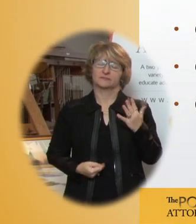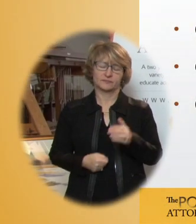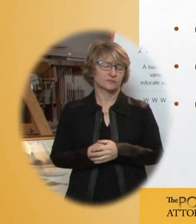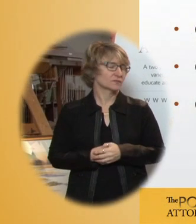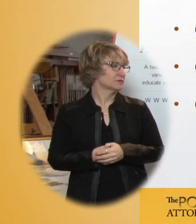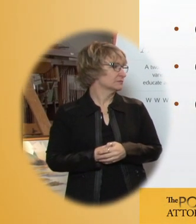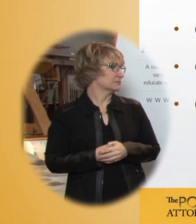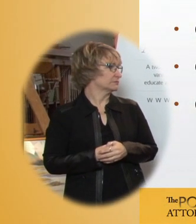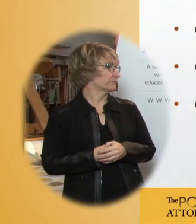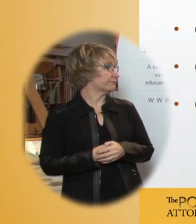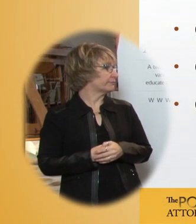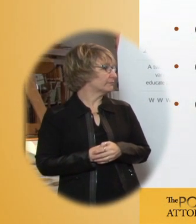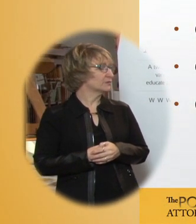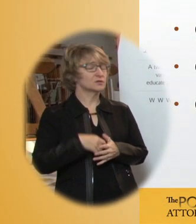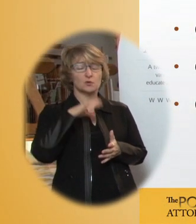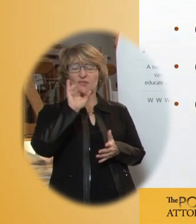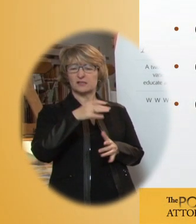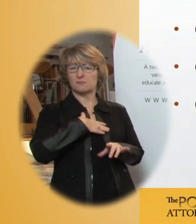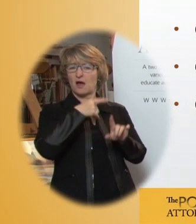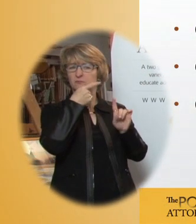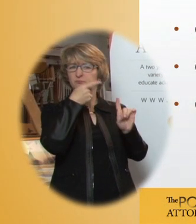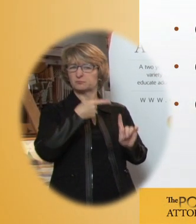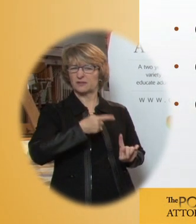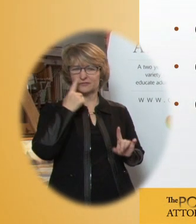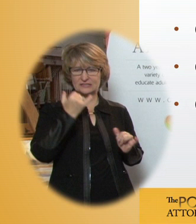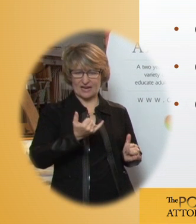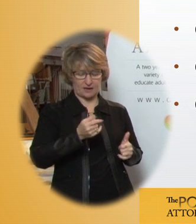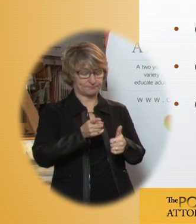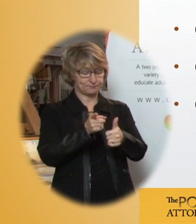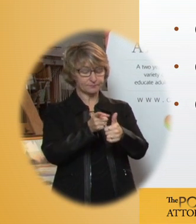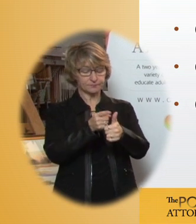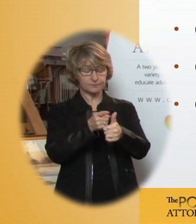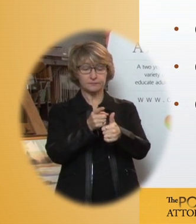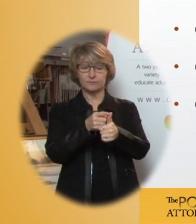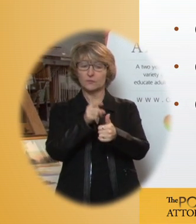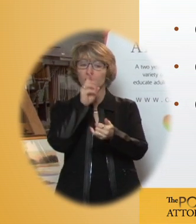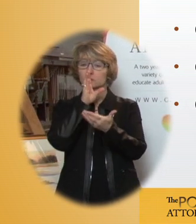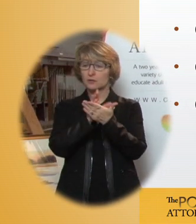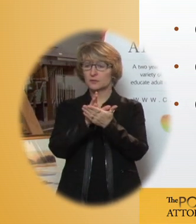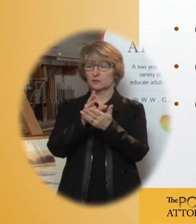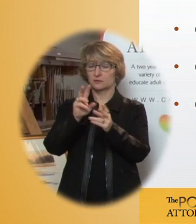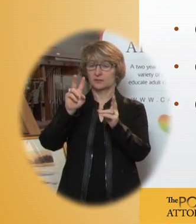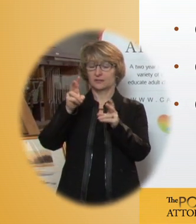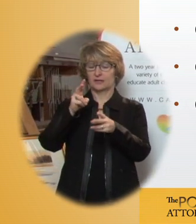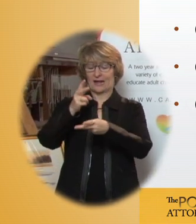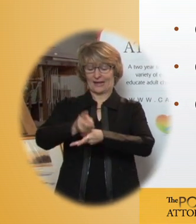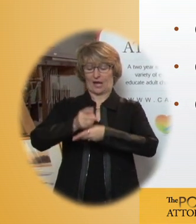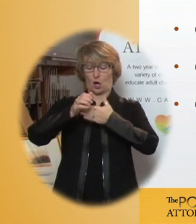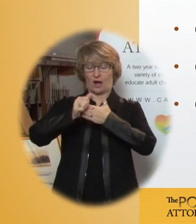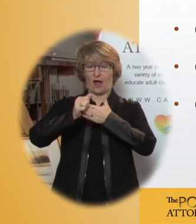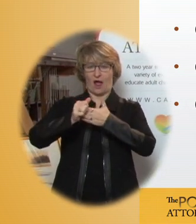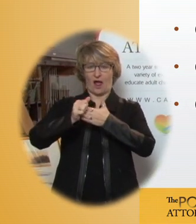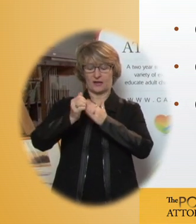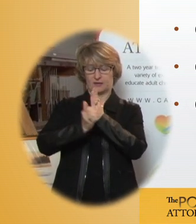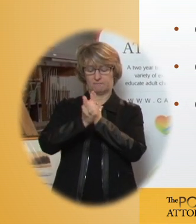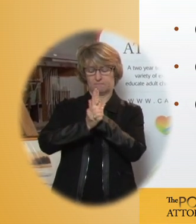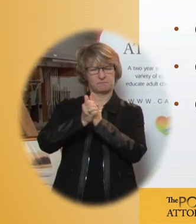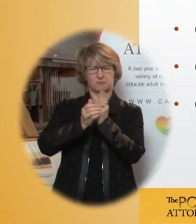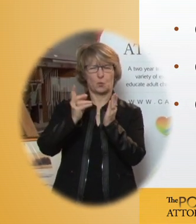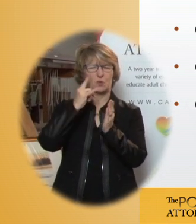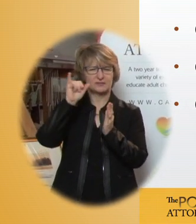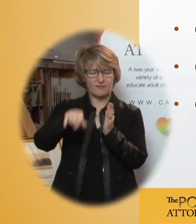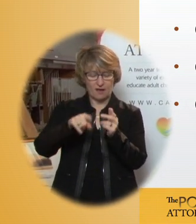This is what I'm going to be covering today. First of all, we're going to talk about what is the Care Guide and Care